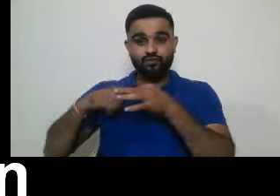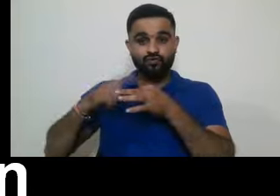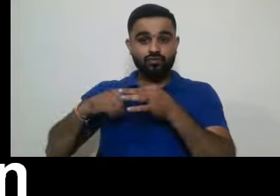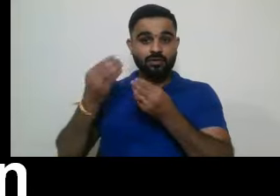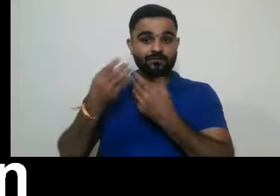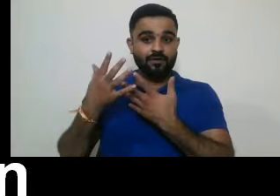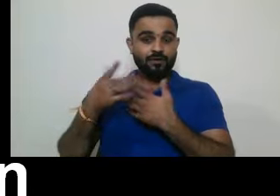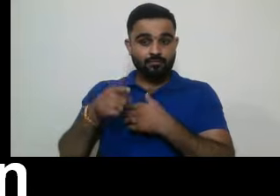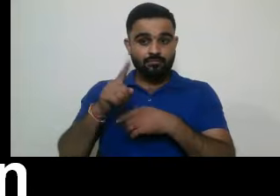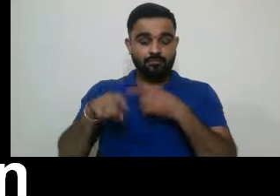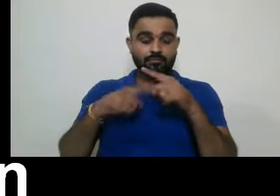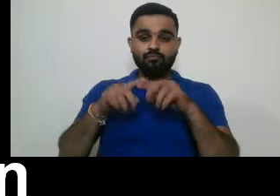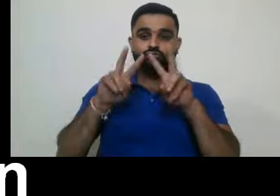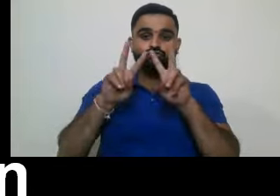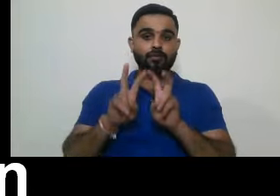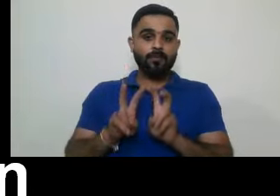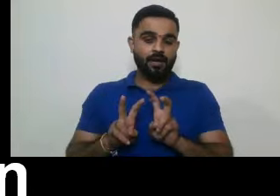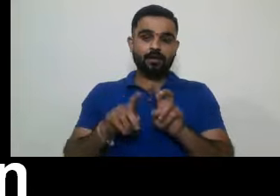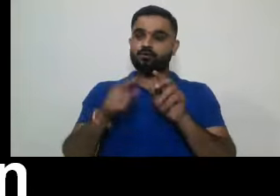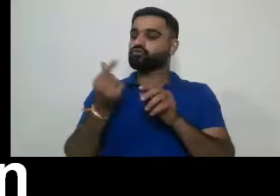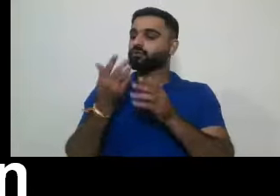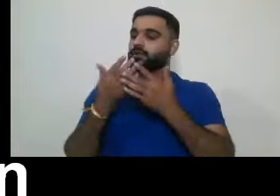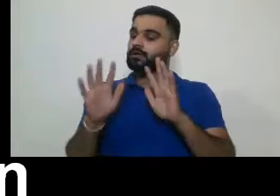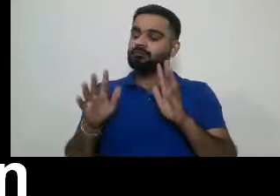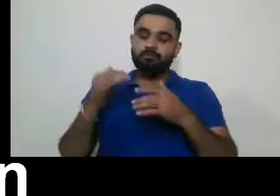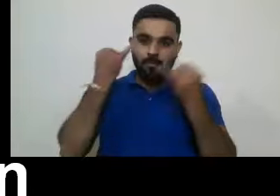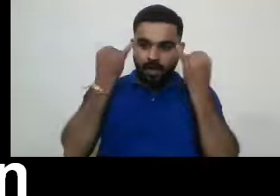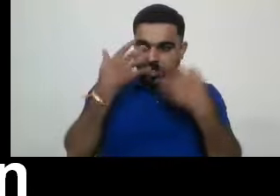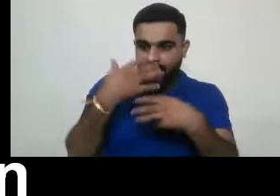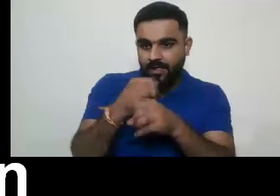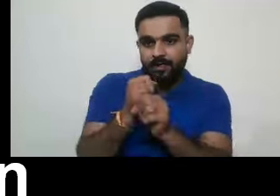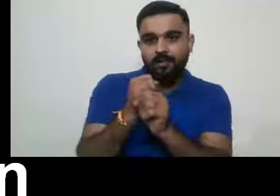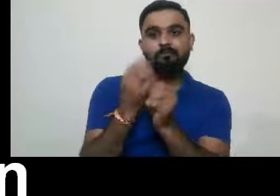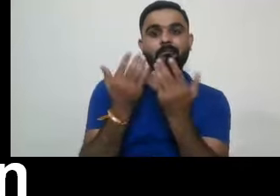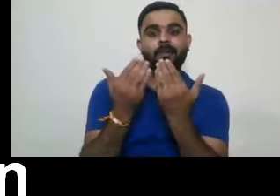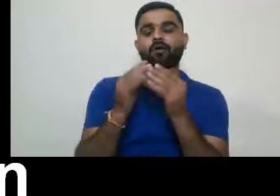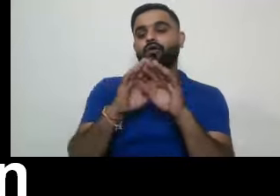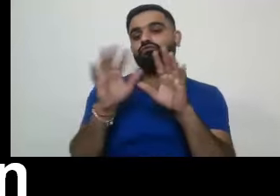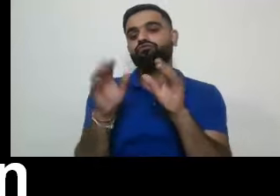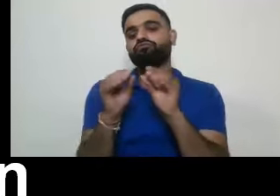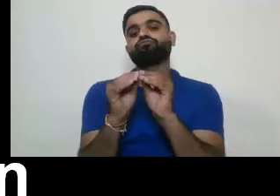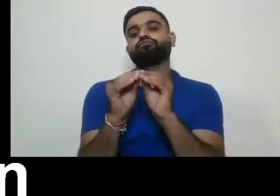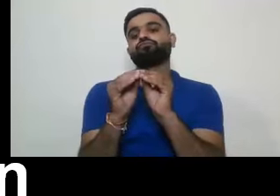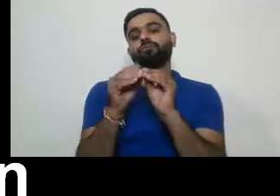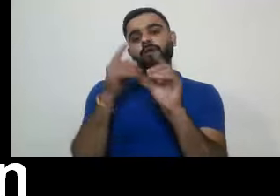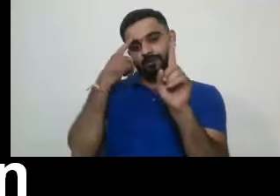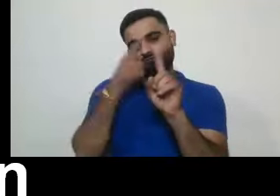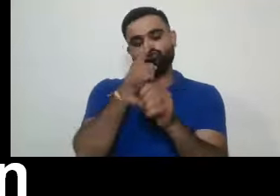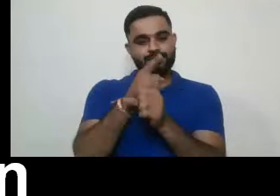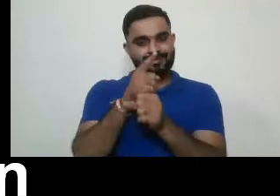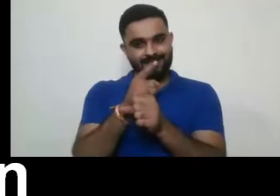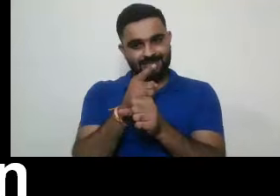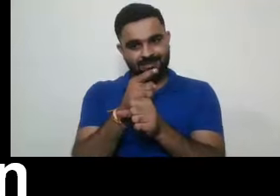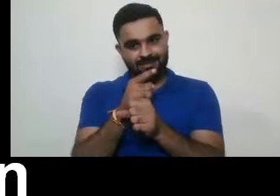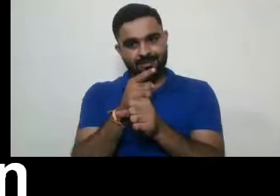information about a topic. But it can be used very creatively, and it can be totally a boon for the teachers and